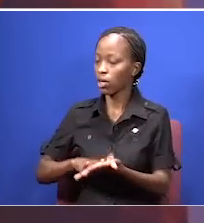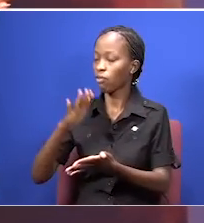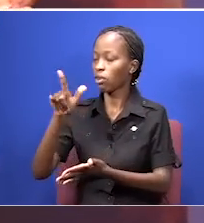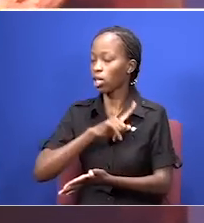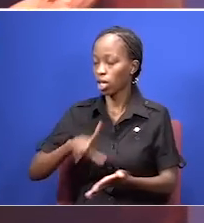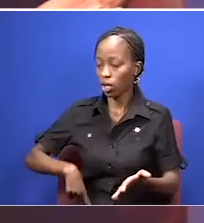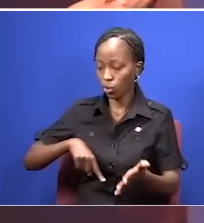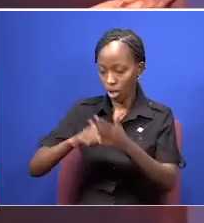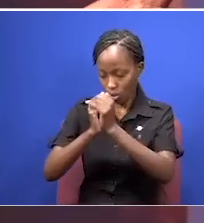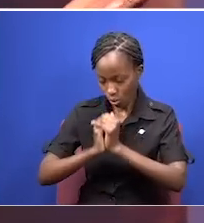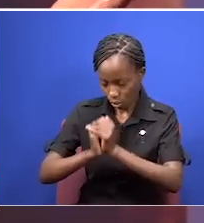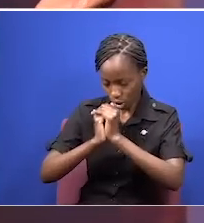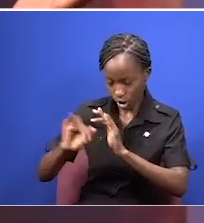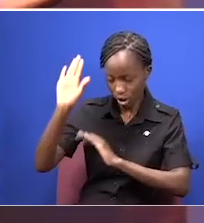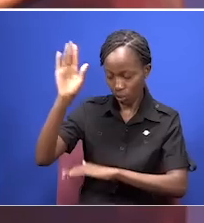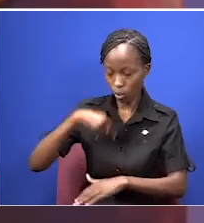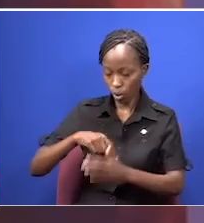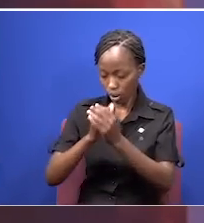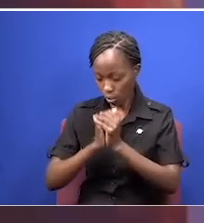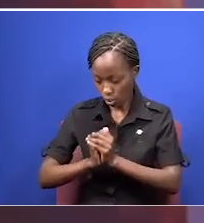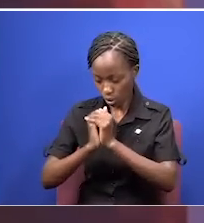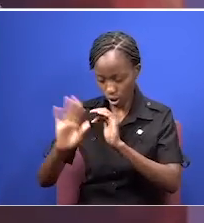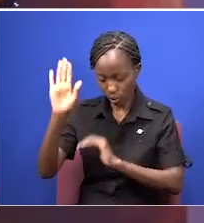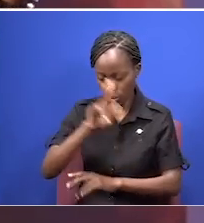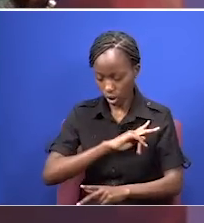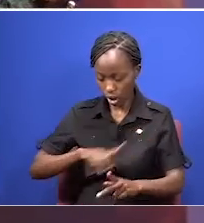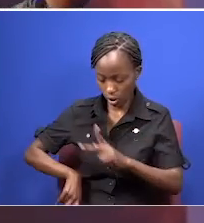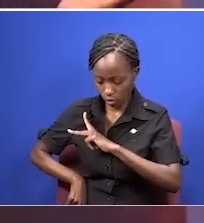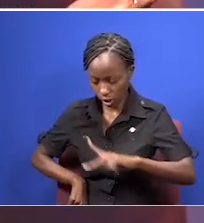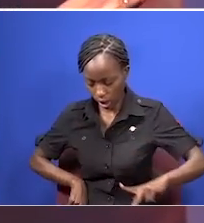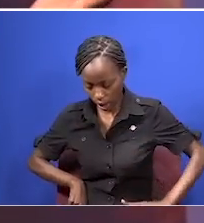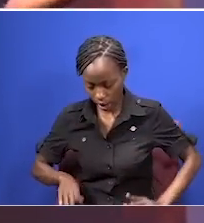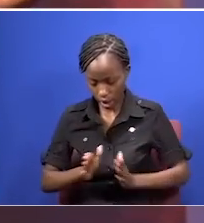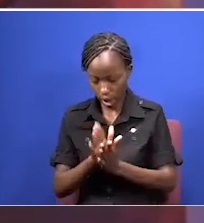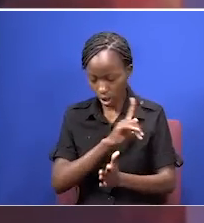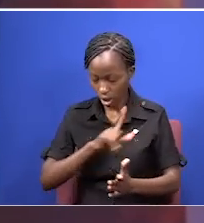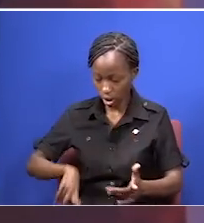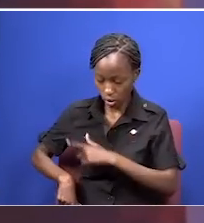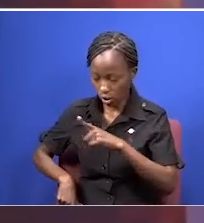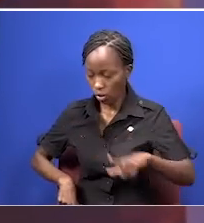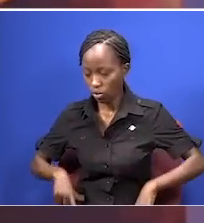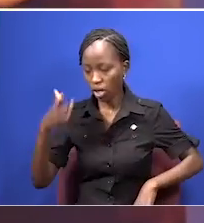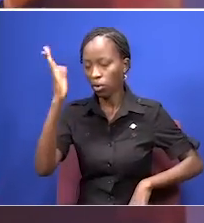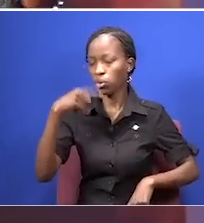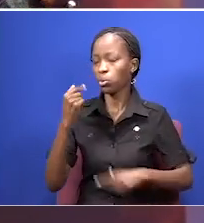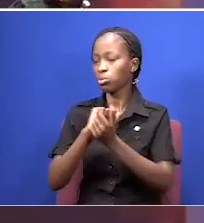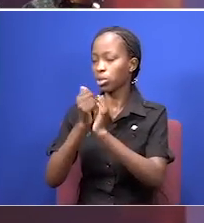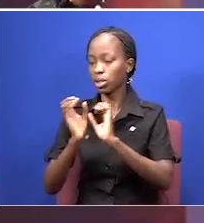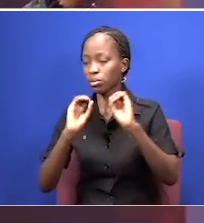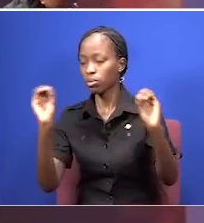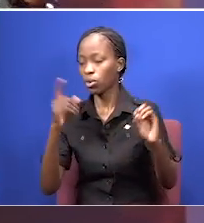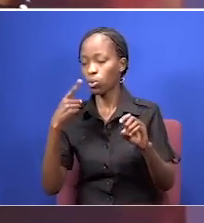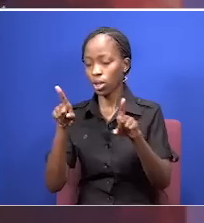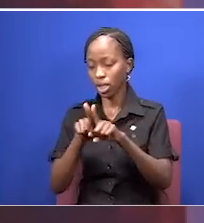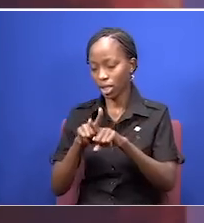worship you my master we worship you king of kings and lord of lords the one who never changed who is still the same